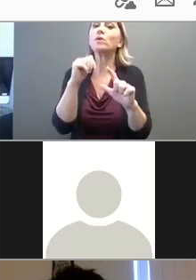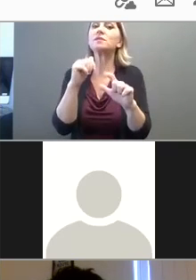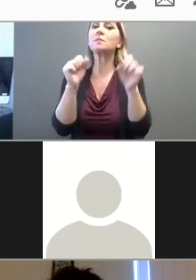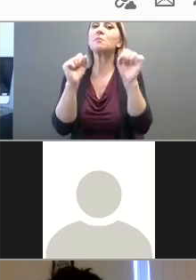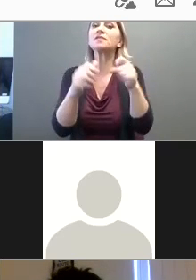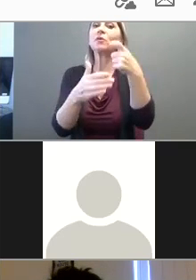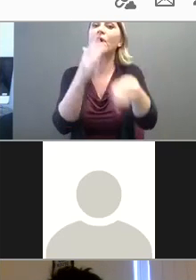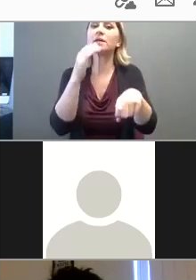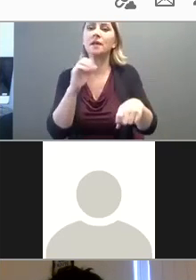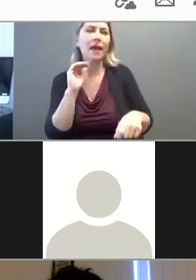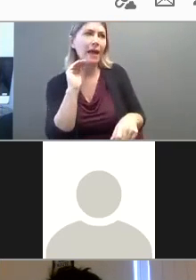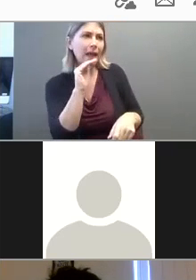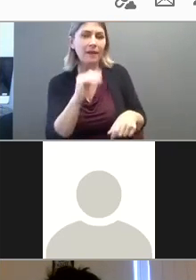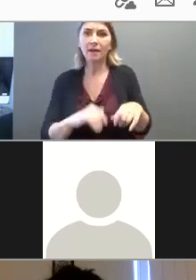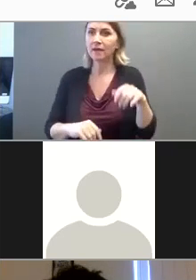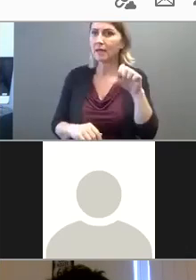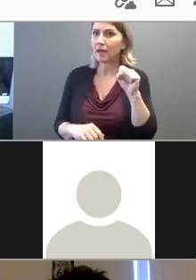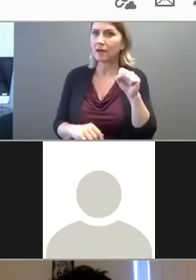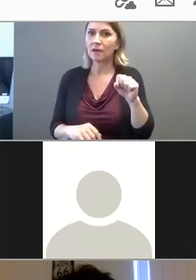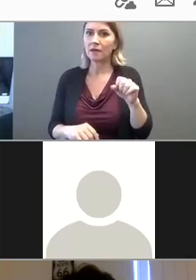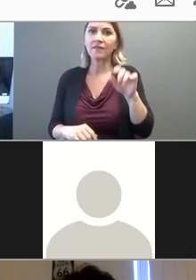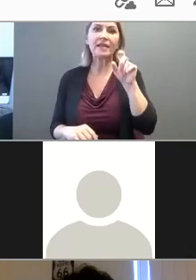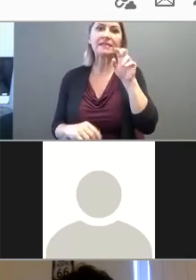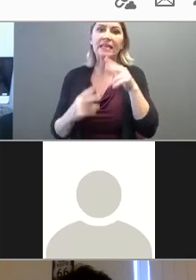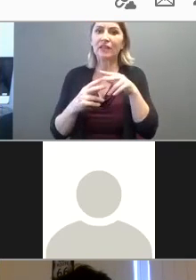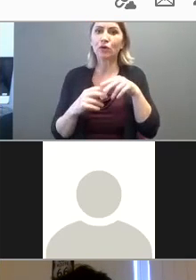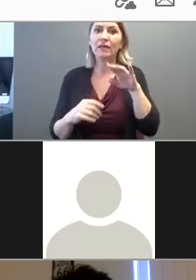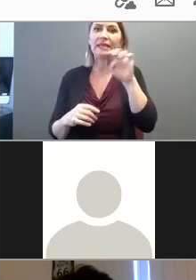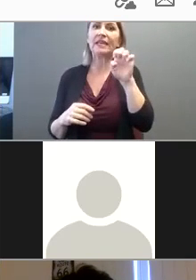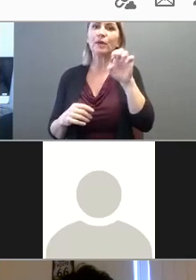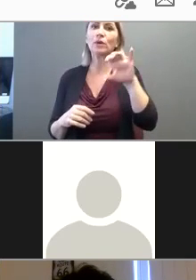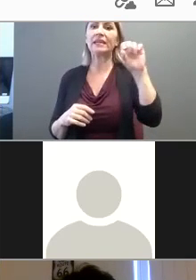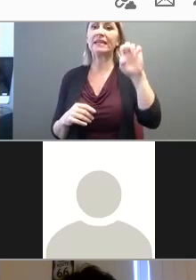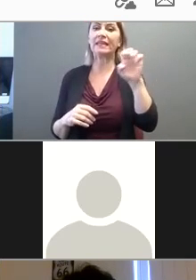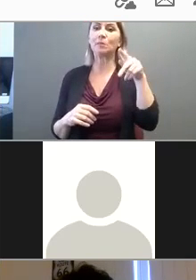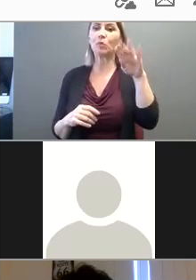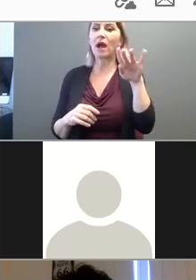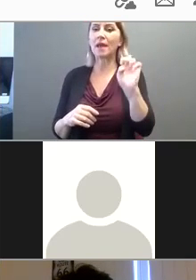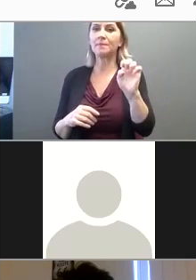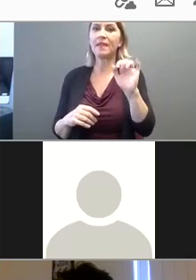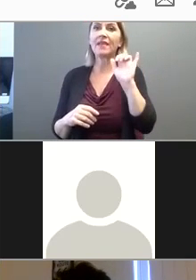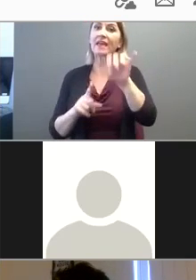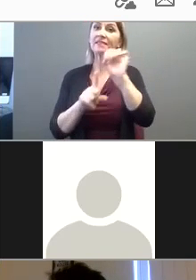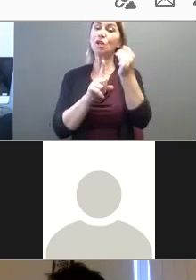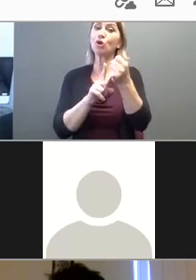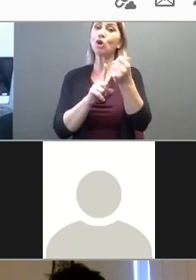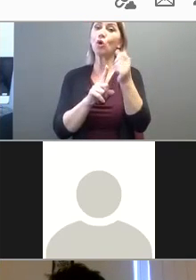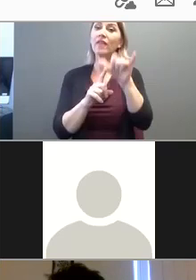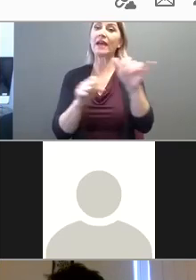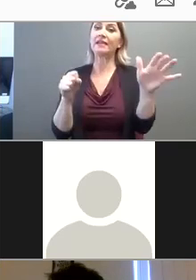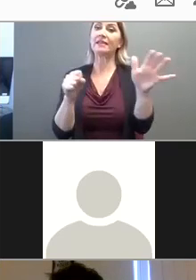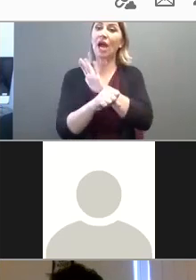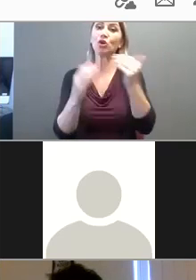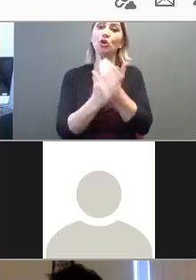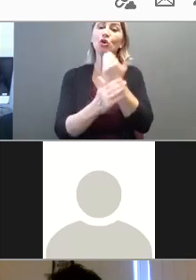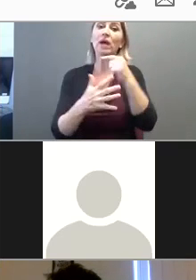that is either E or E prime, in that particular scenario, it would still, this entire